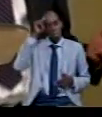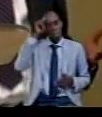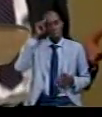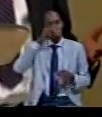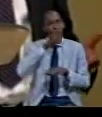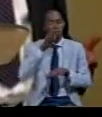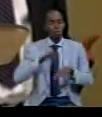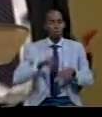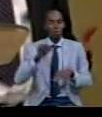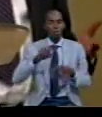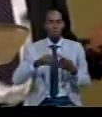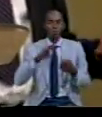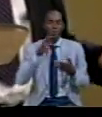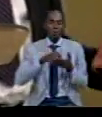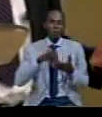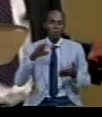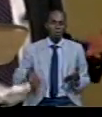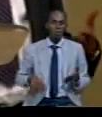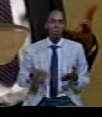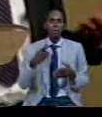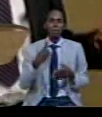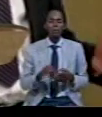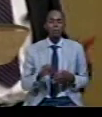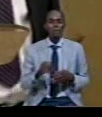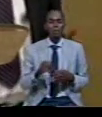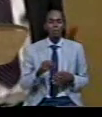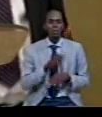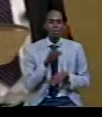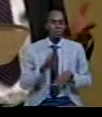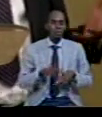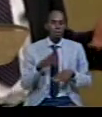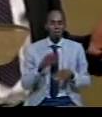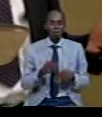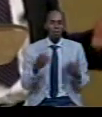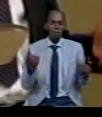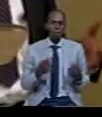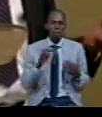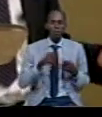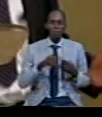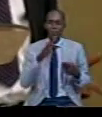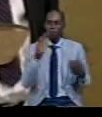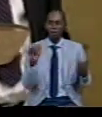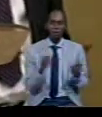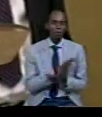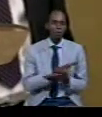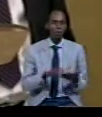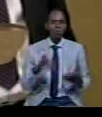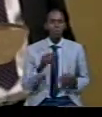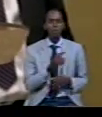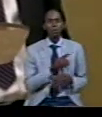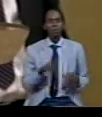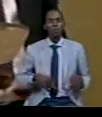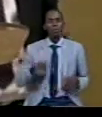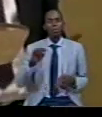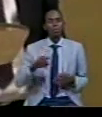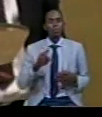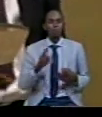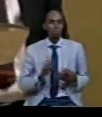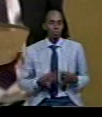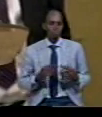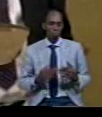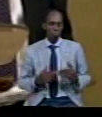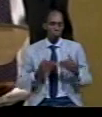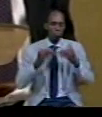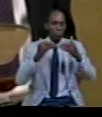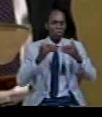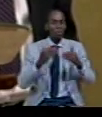body of sin needs to collapse completely. The love of God needs to expand and extend, and your faith needs